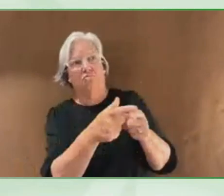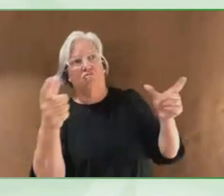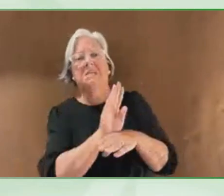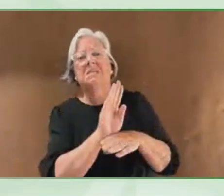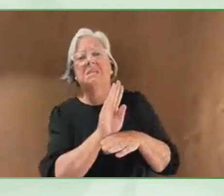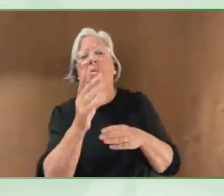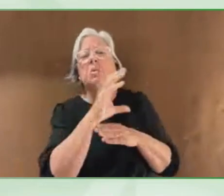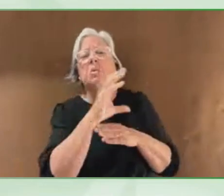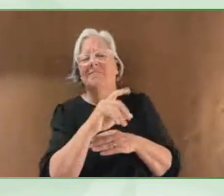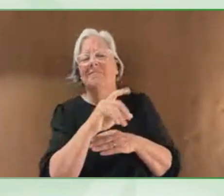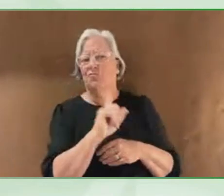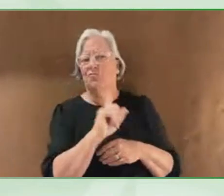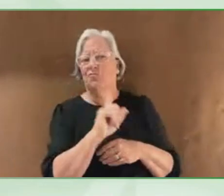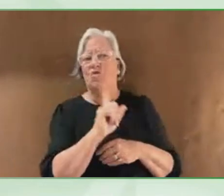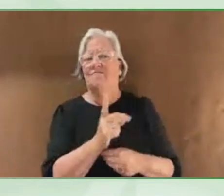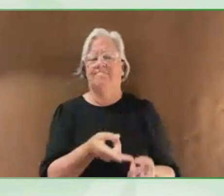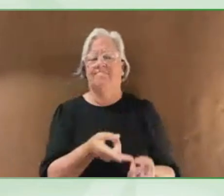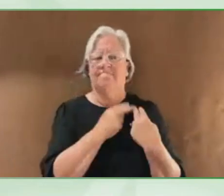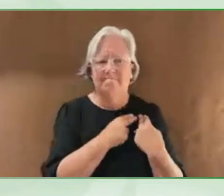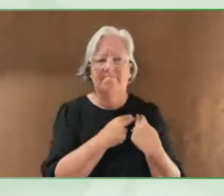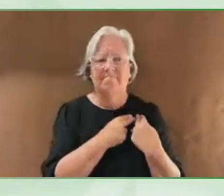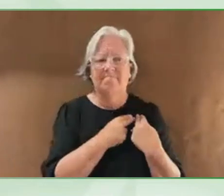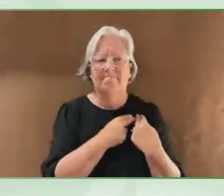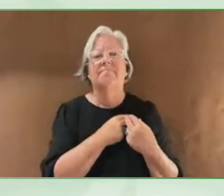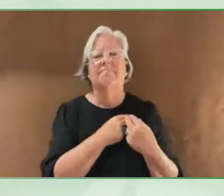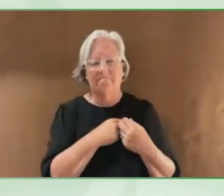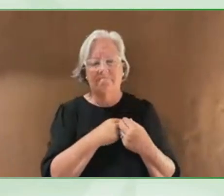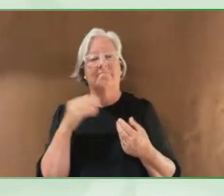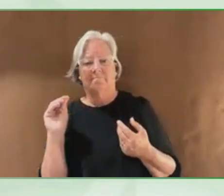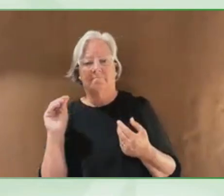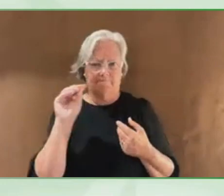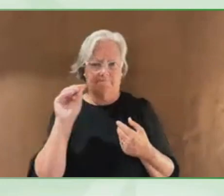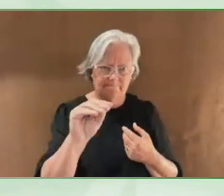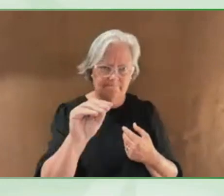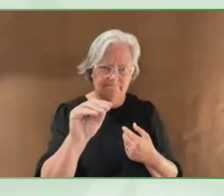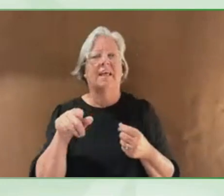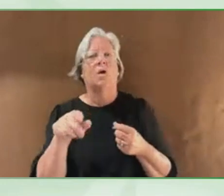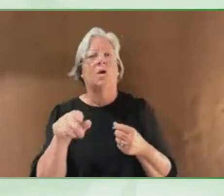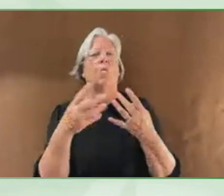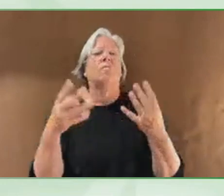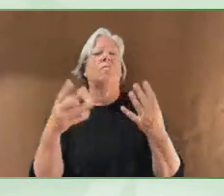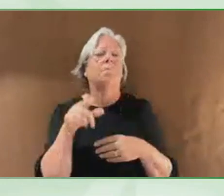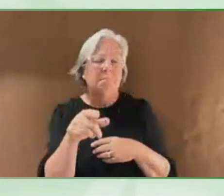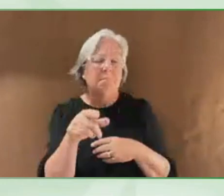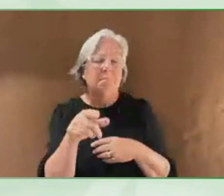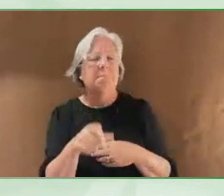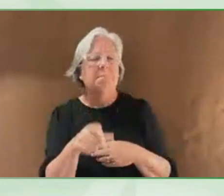in place an action plan to be able to fix this. So these are processes that don't